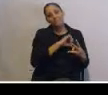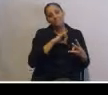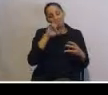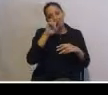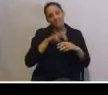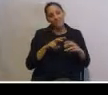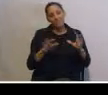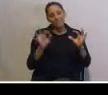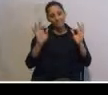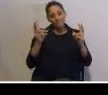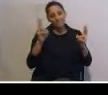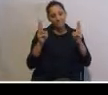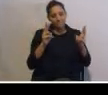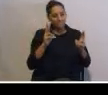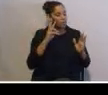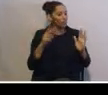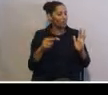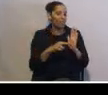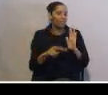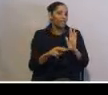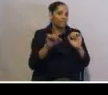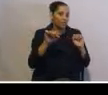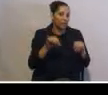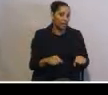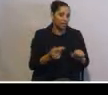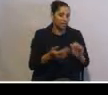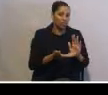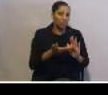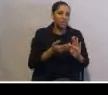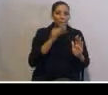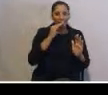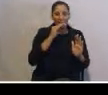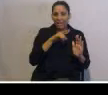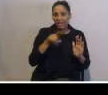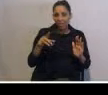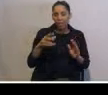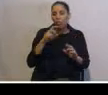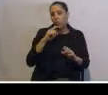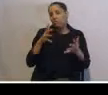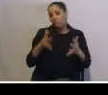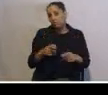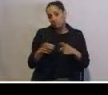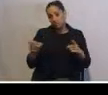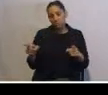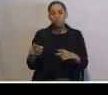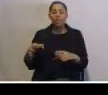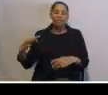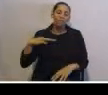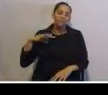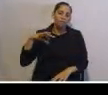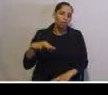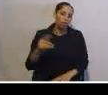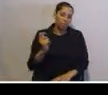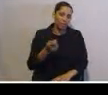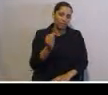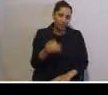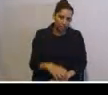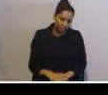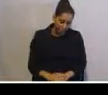cost reflective tariffs where end users can still afford to pay. Also, it's